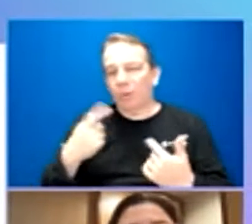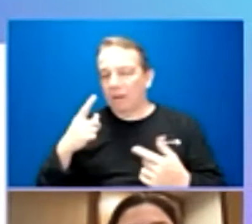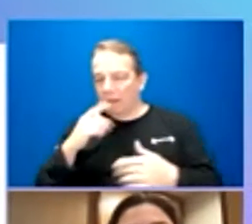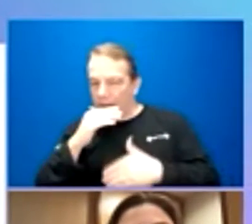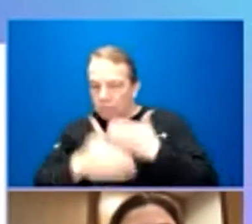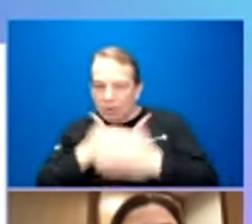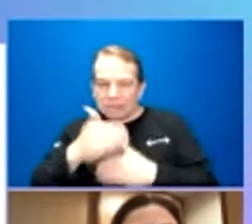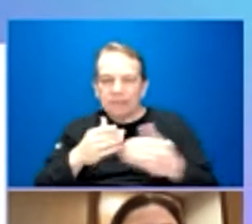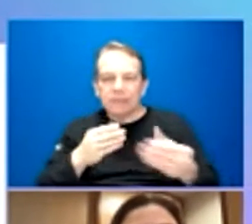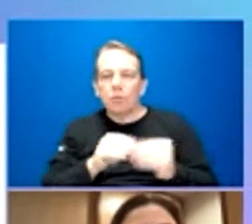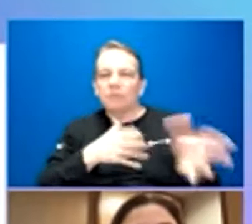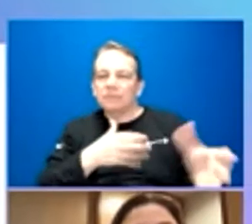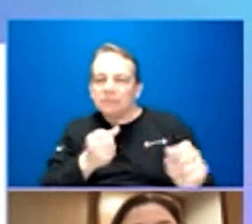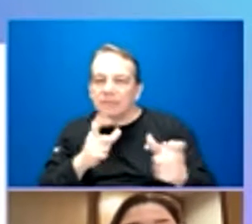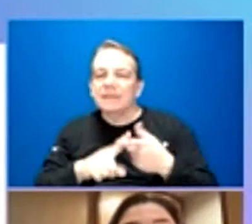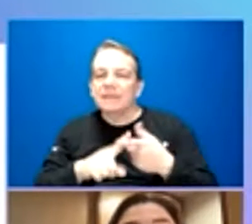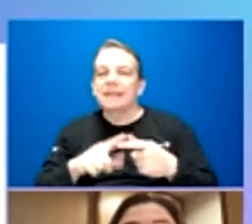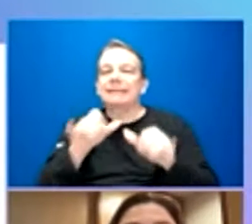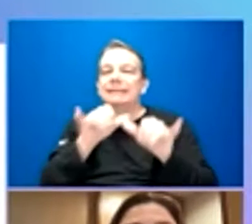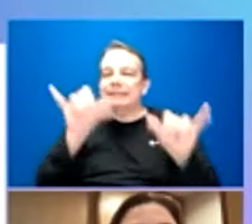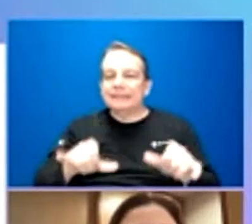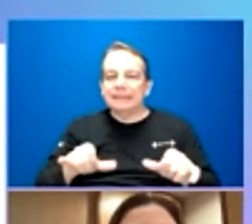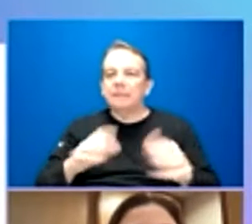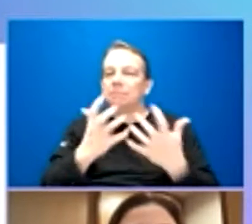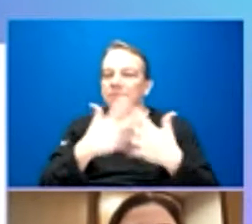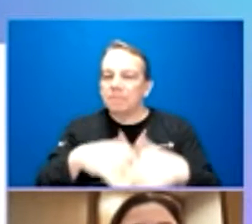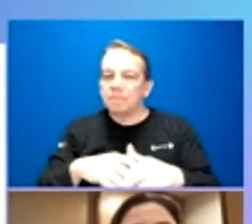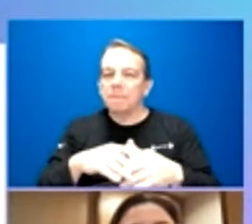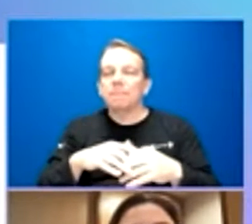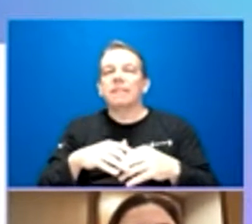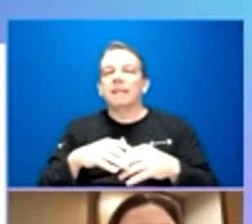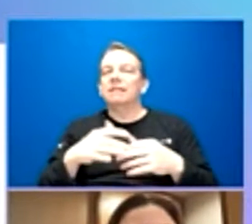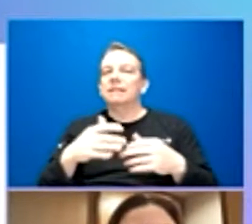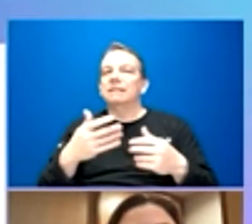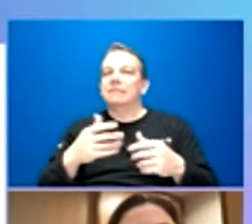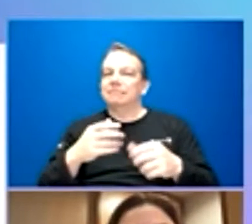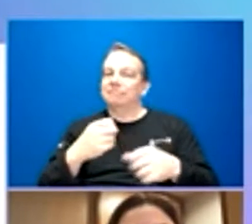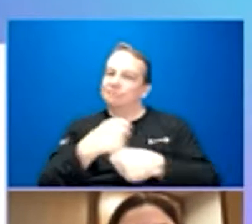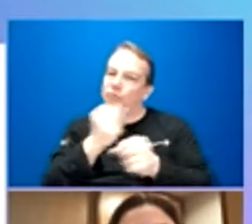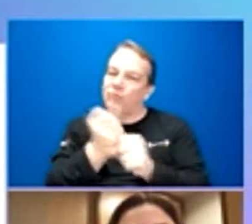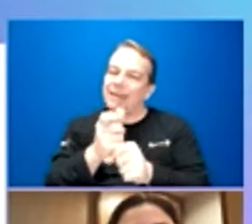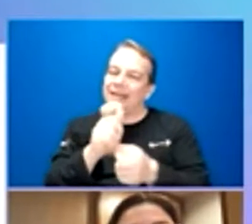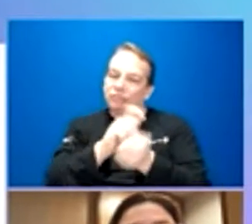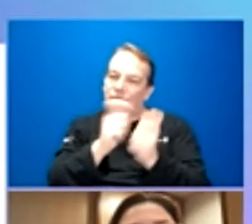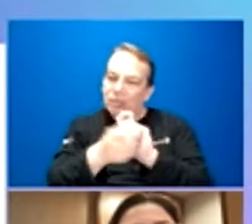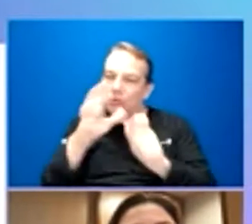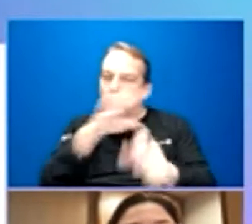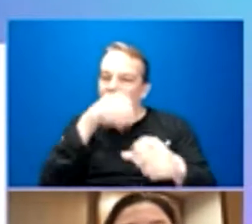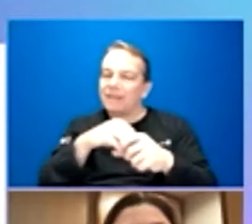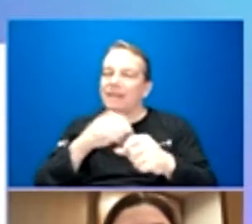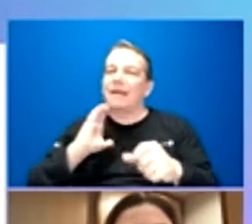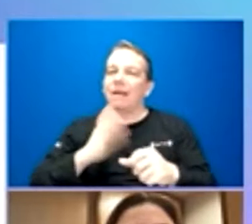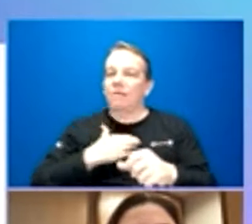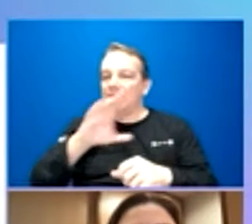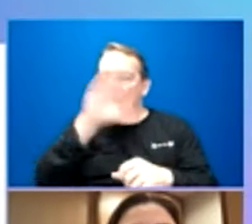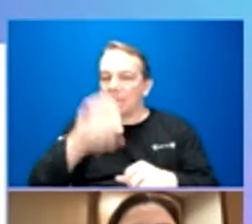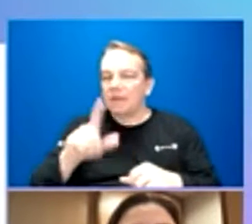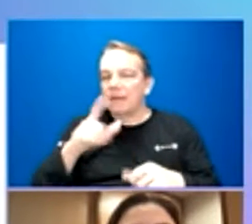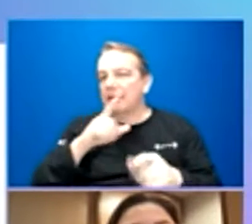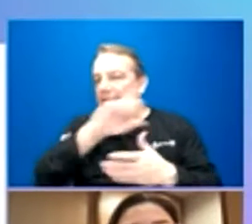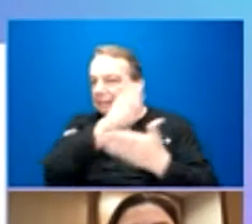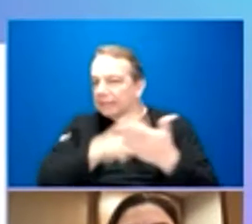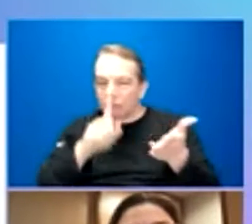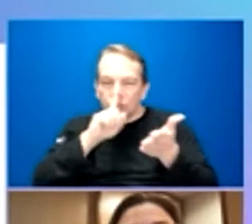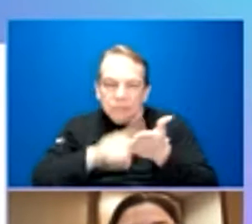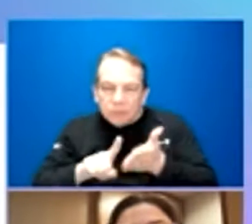to scale our systems, how to embed change within our design organization, our design research